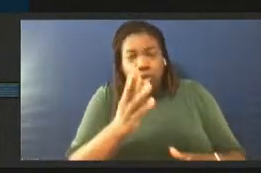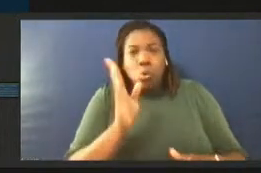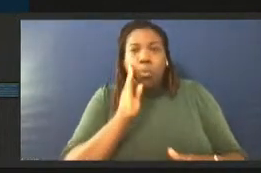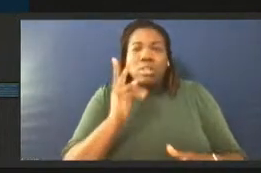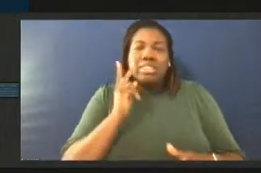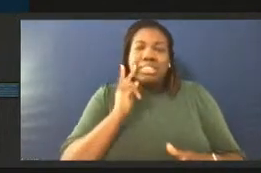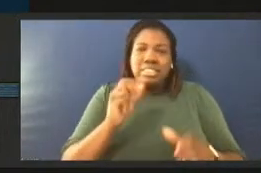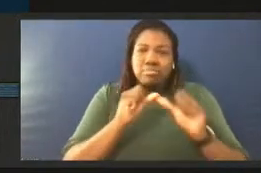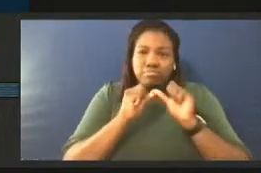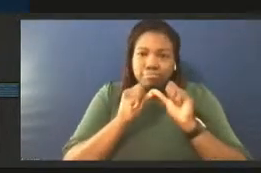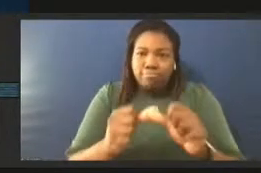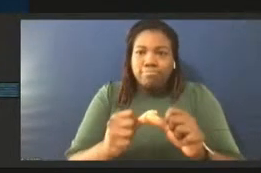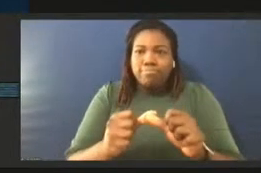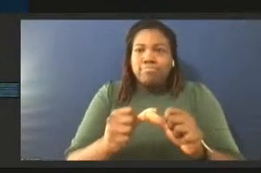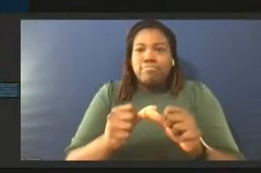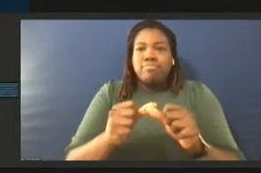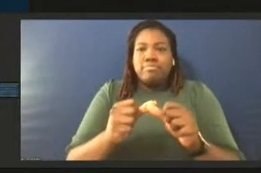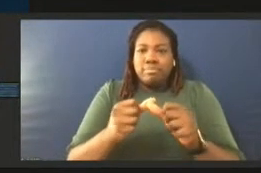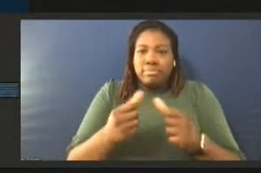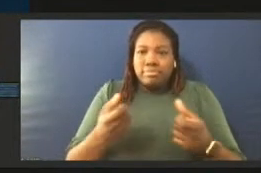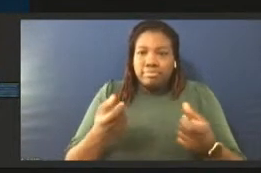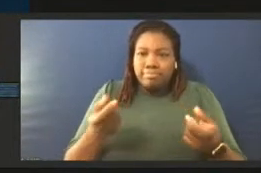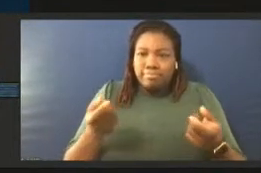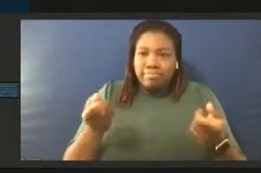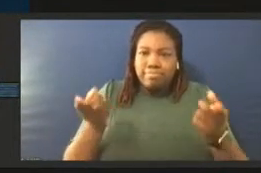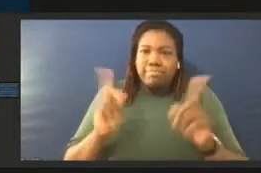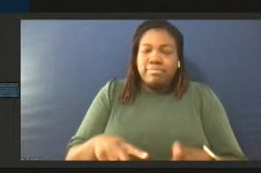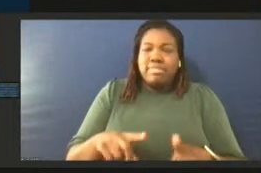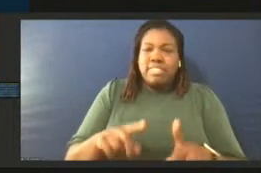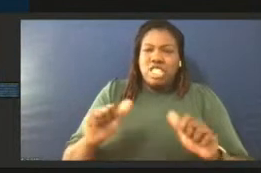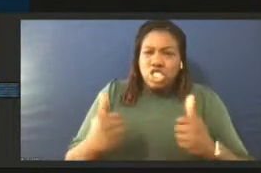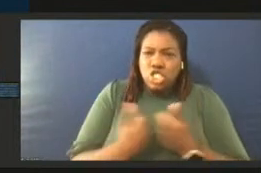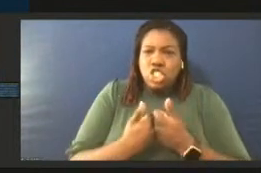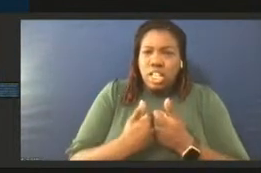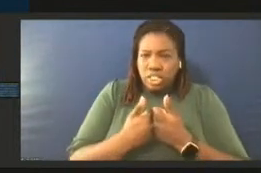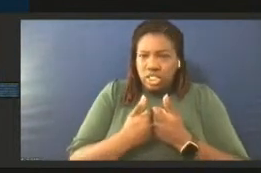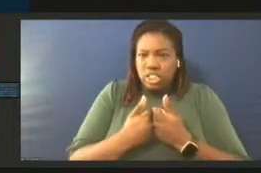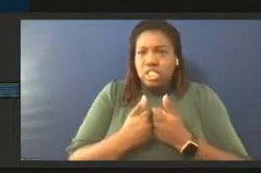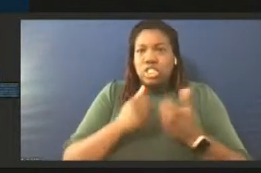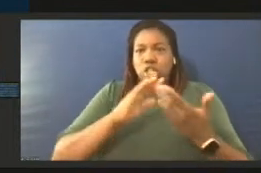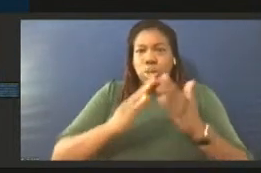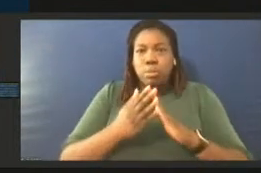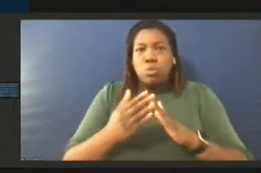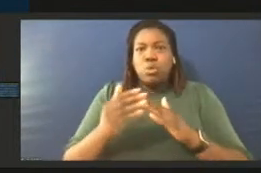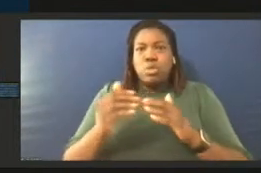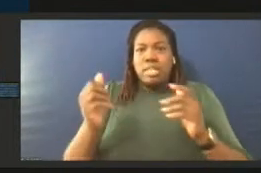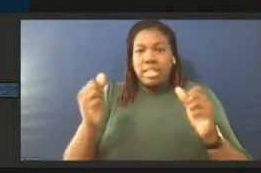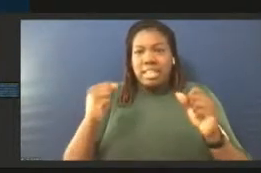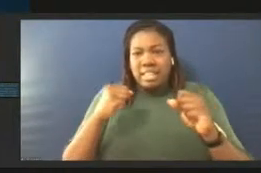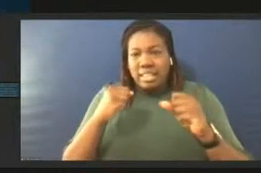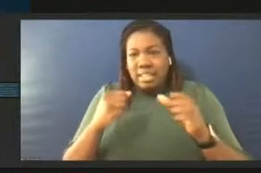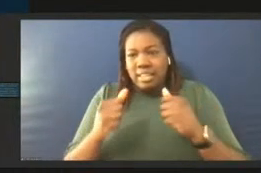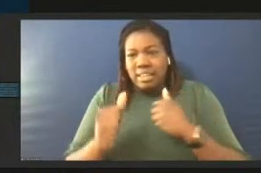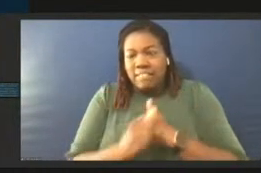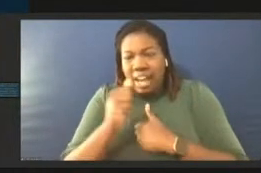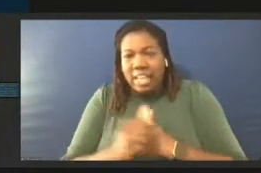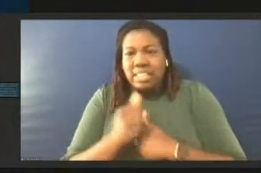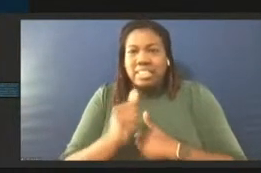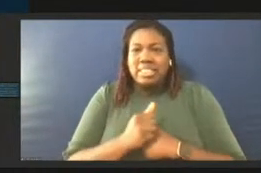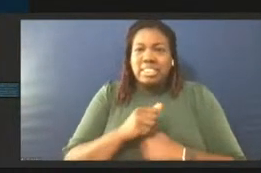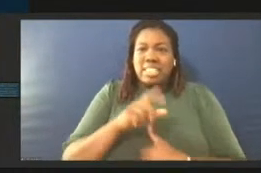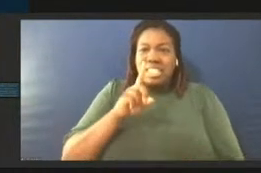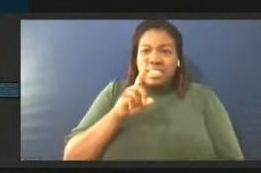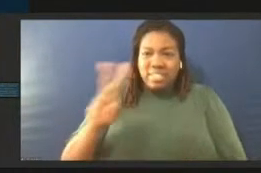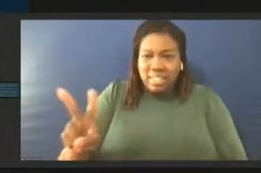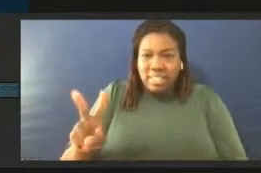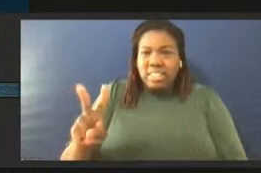likely manifestation of challenges such as increased community violence, domestic violence, suicide, increased substance